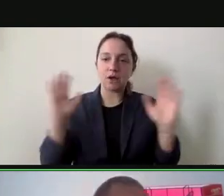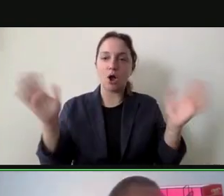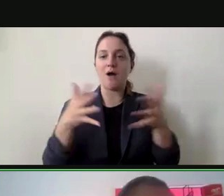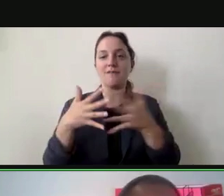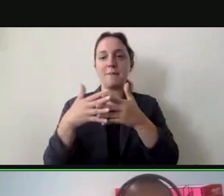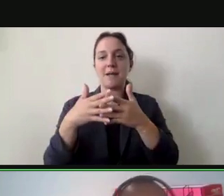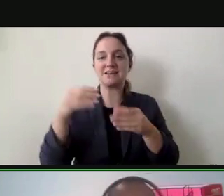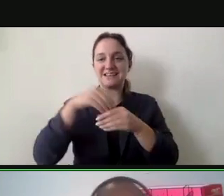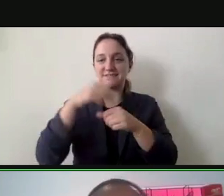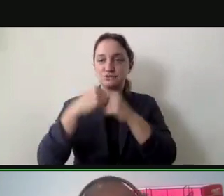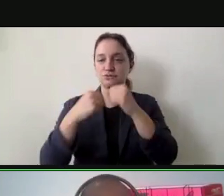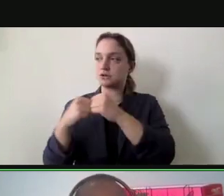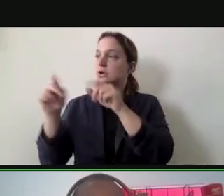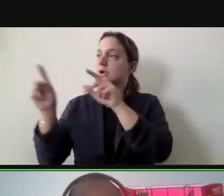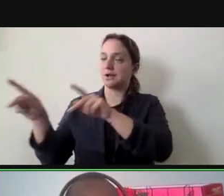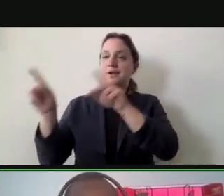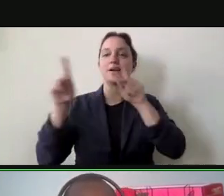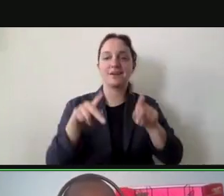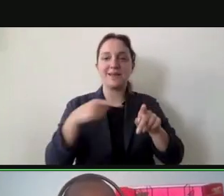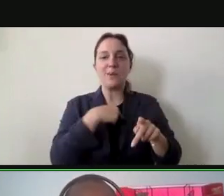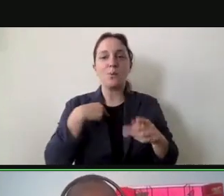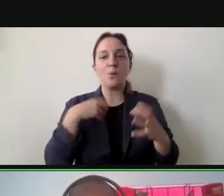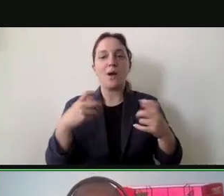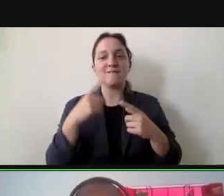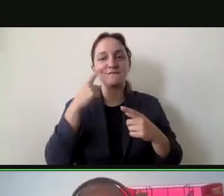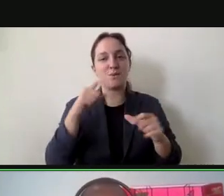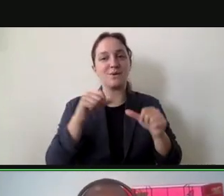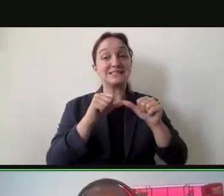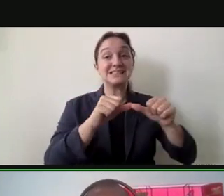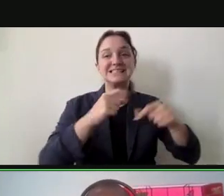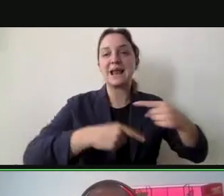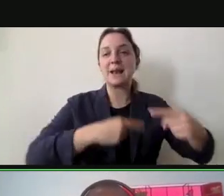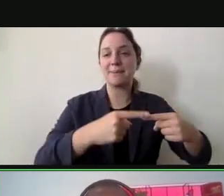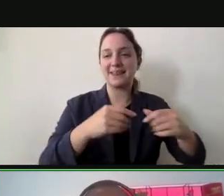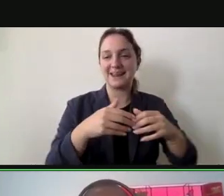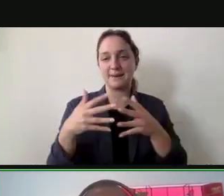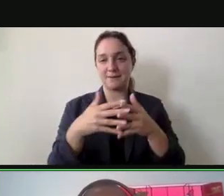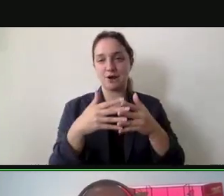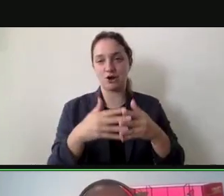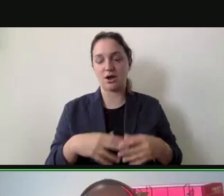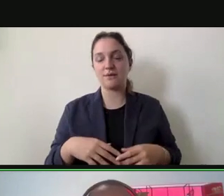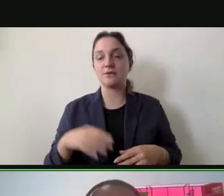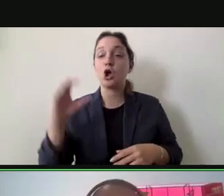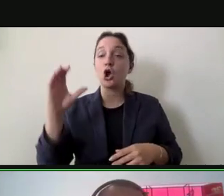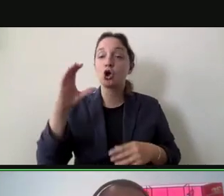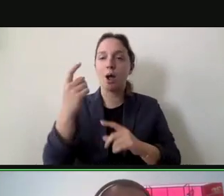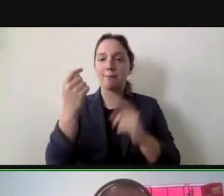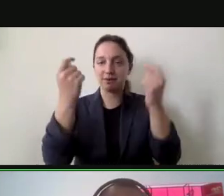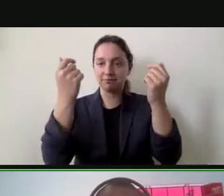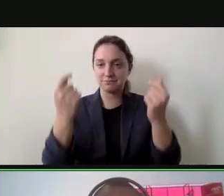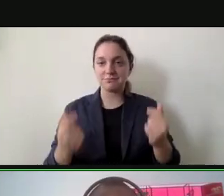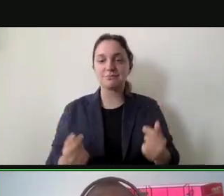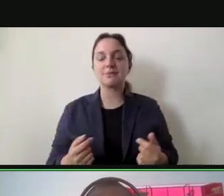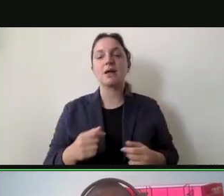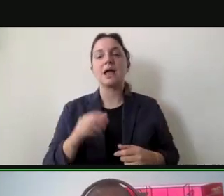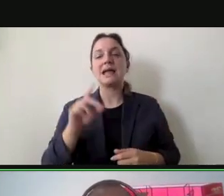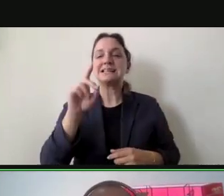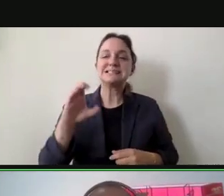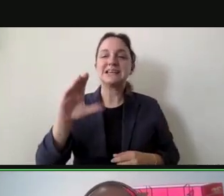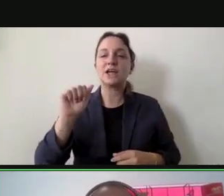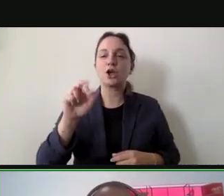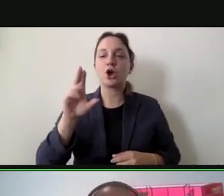Well, we want to lay the foundation of sustainability across America, decarbonizing buildings and decarbonizing whole